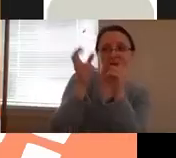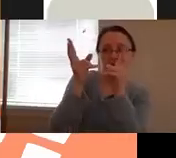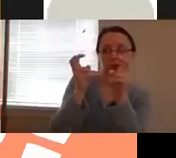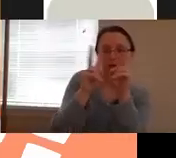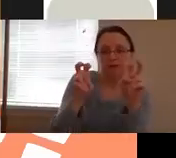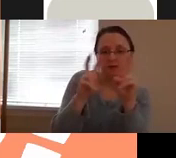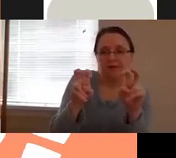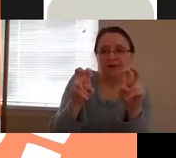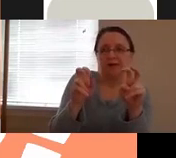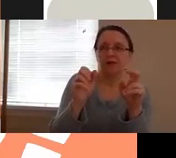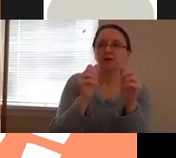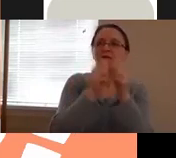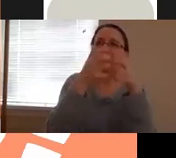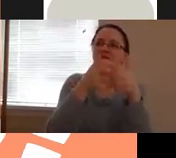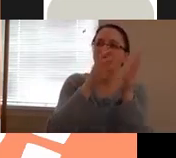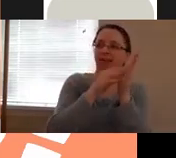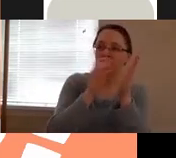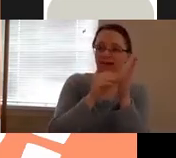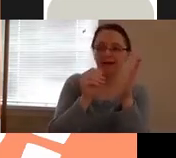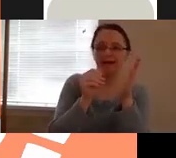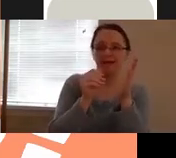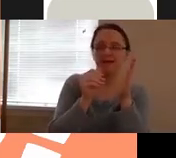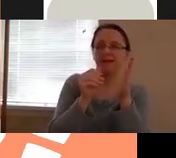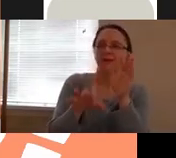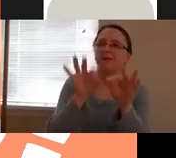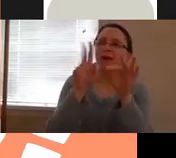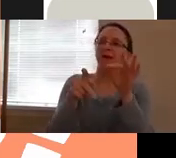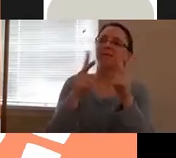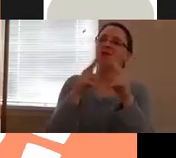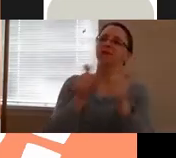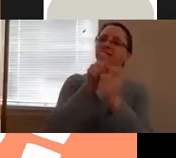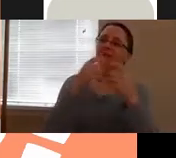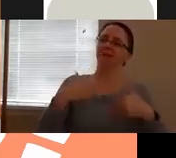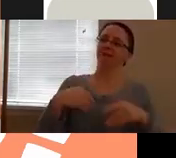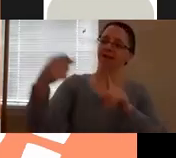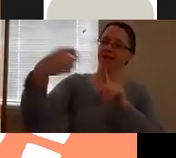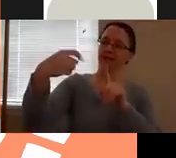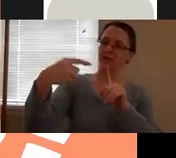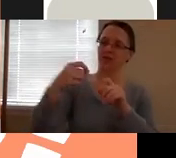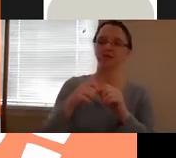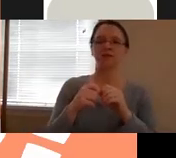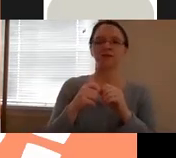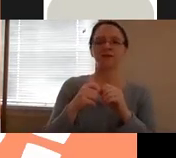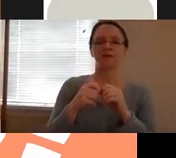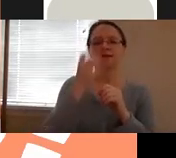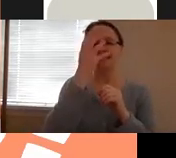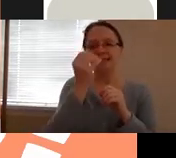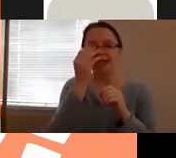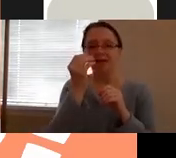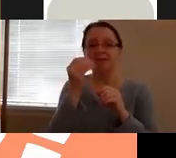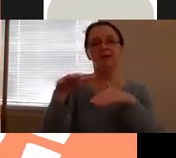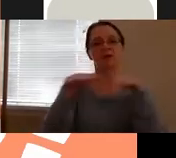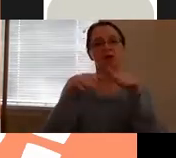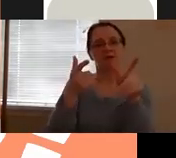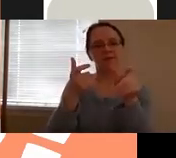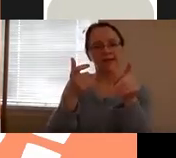learning algorithm to spit out various physiological signals. This includes gait speed, sleep, breathing,